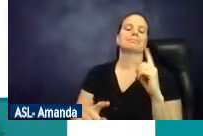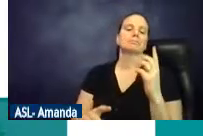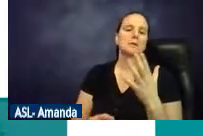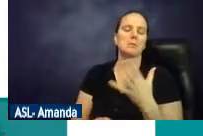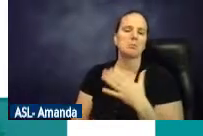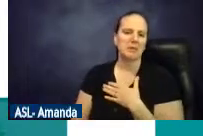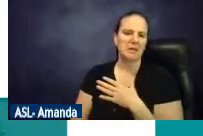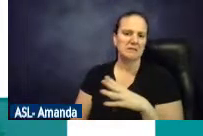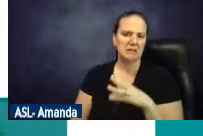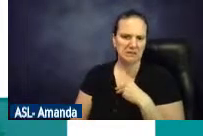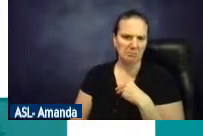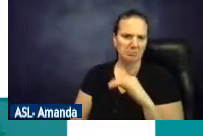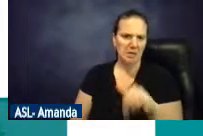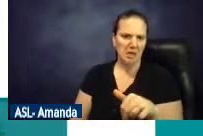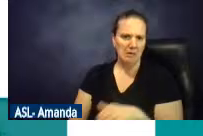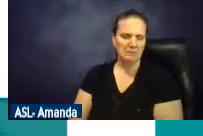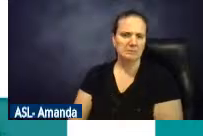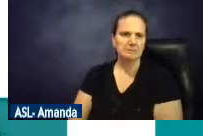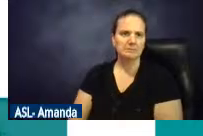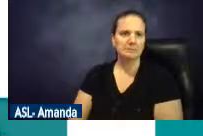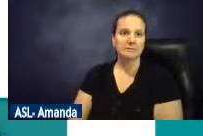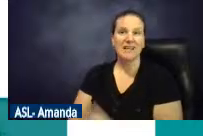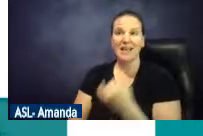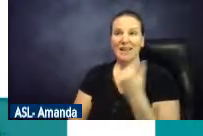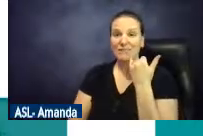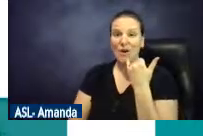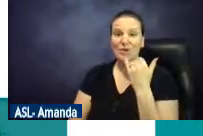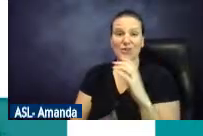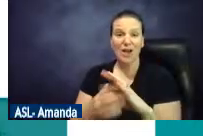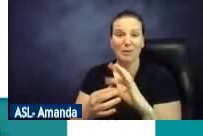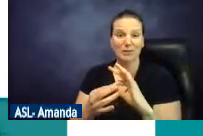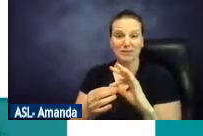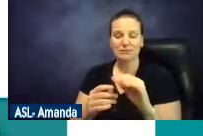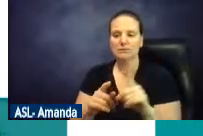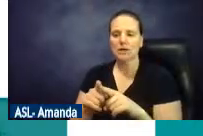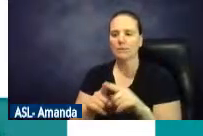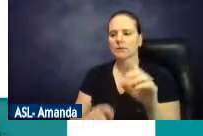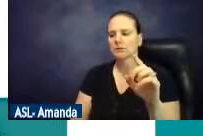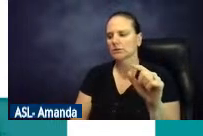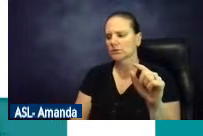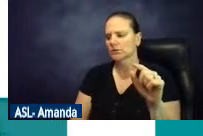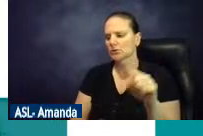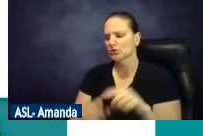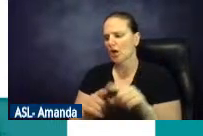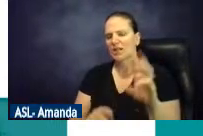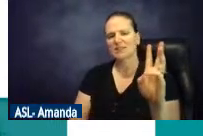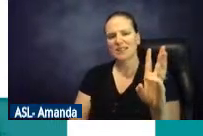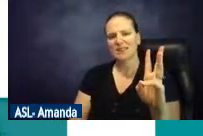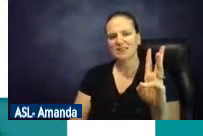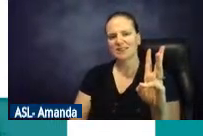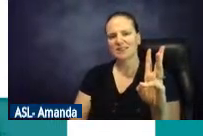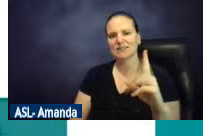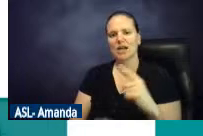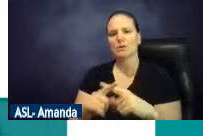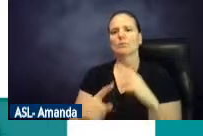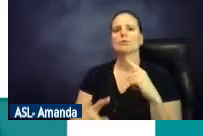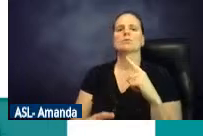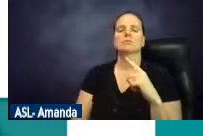accept it. If you are commenting by phone, dial *6 to unmute or push